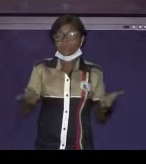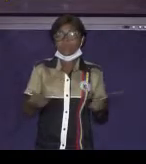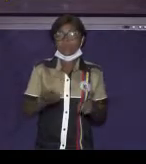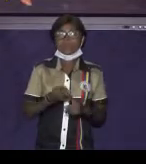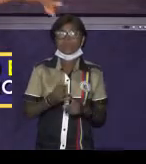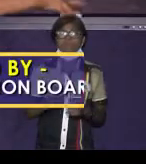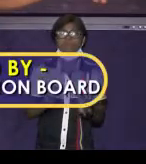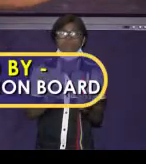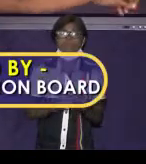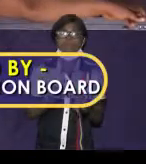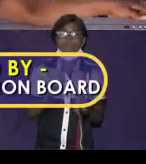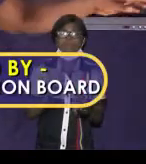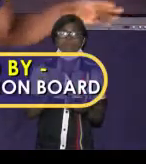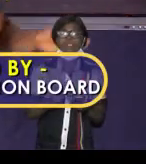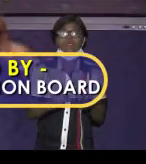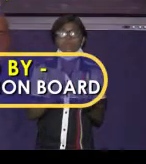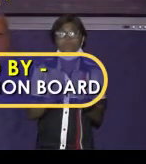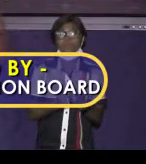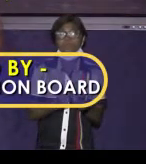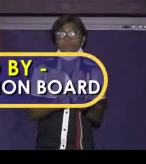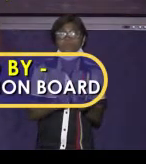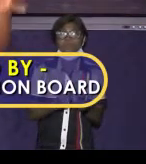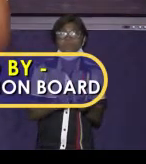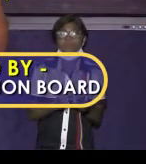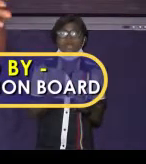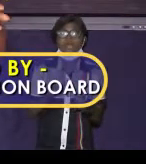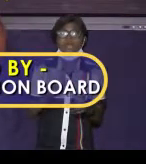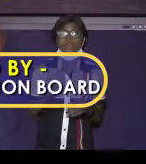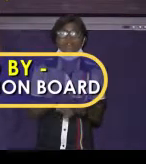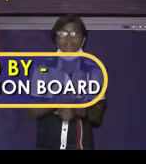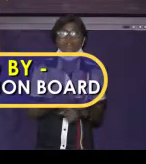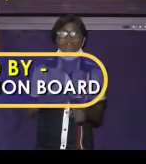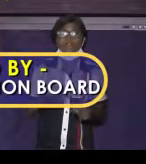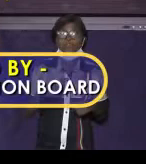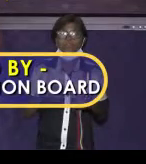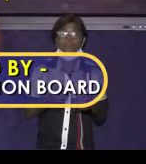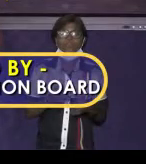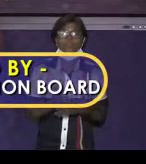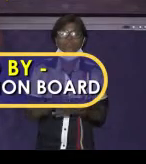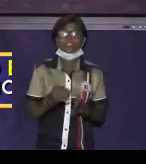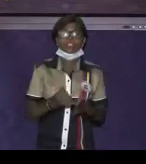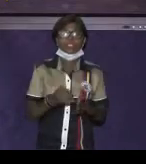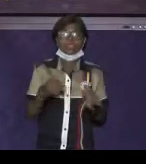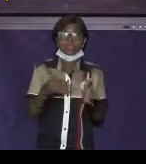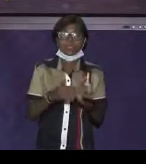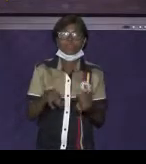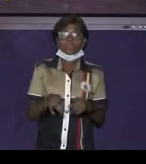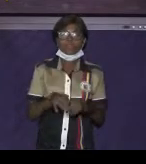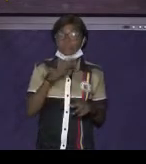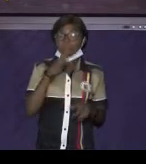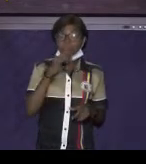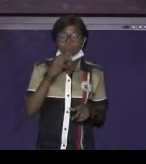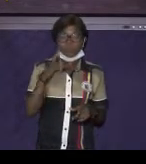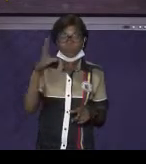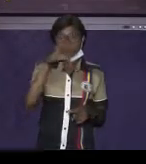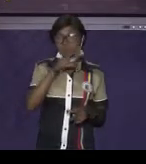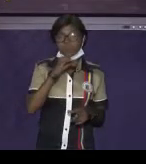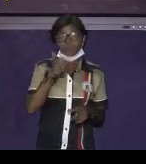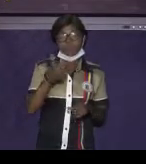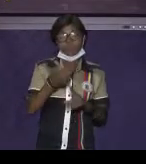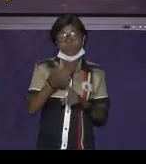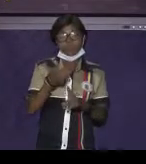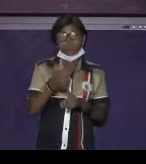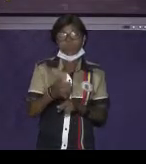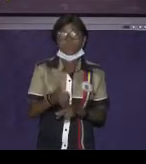as 10 meters per second. I'll just run through how I did it again so that you don't lose your way when you want to do